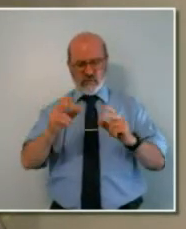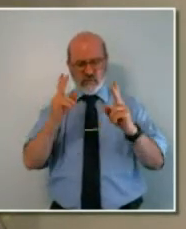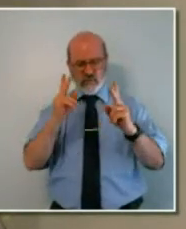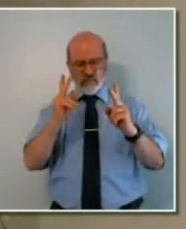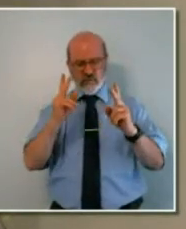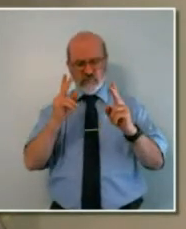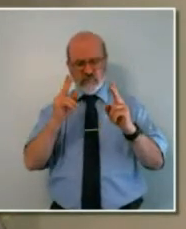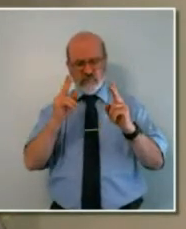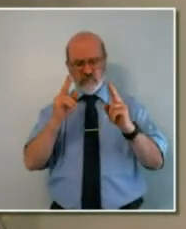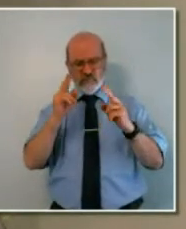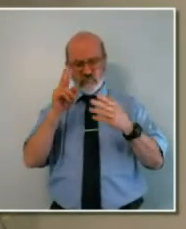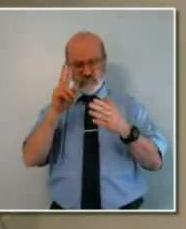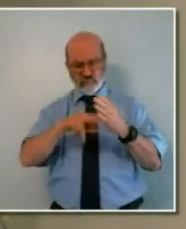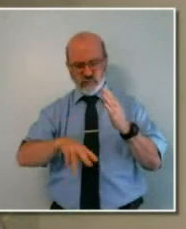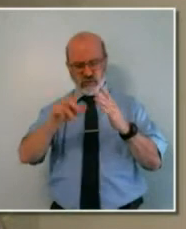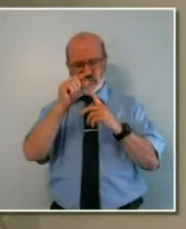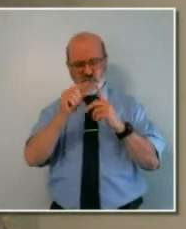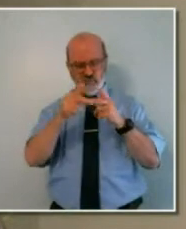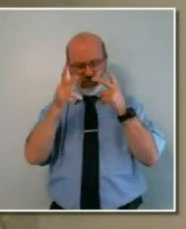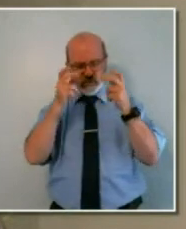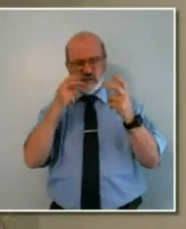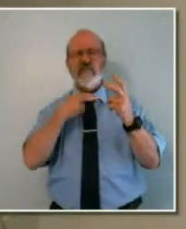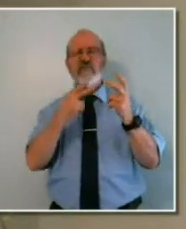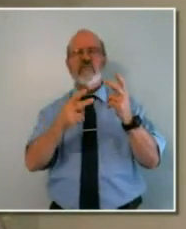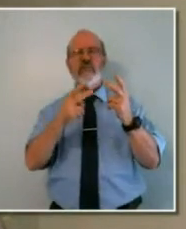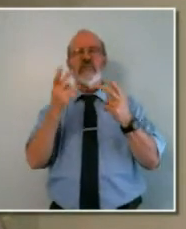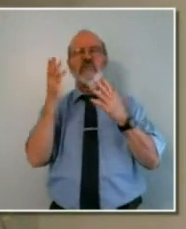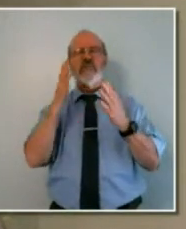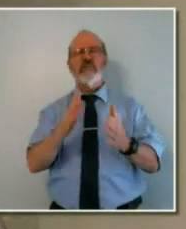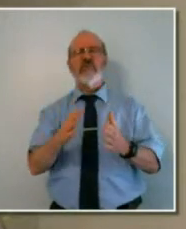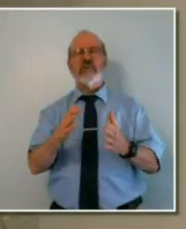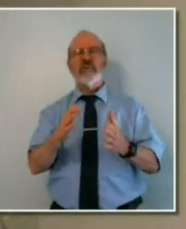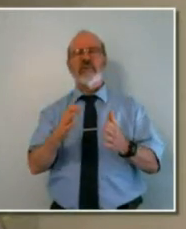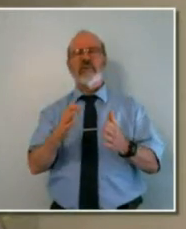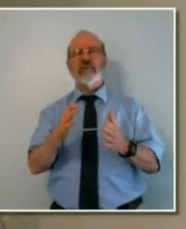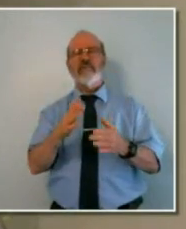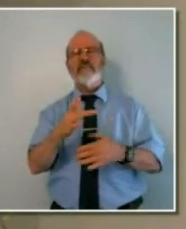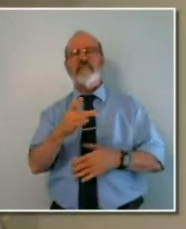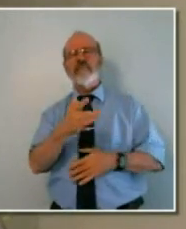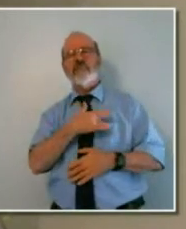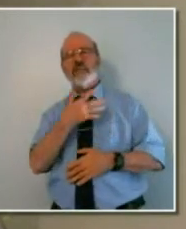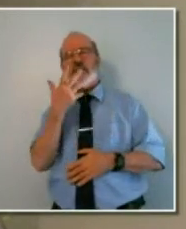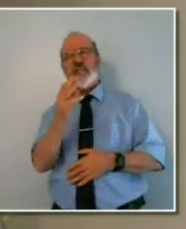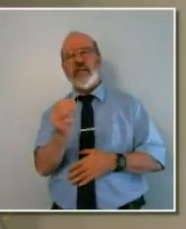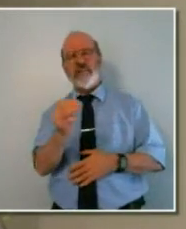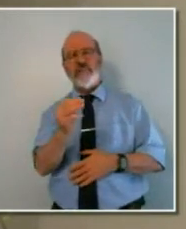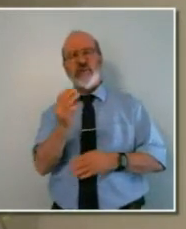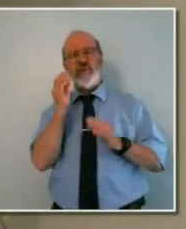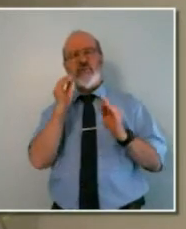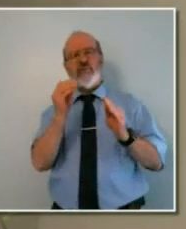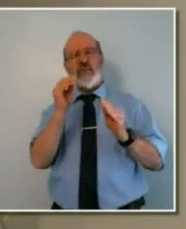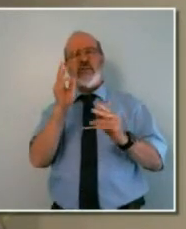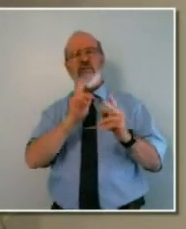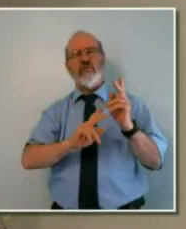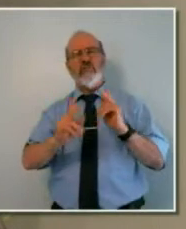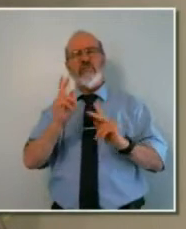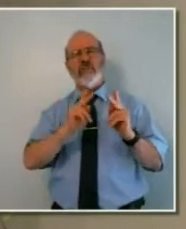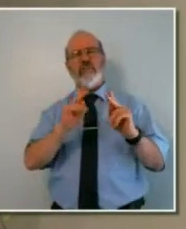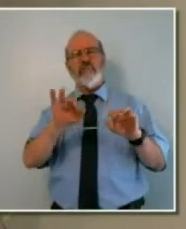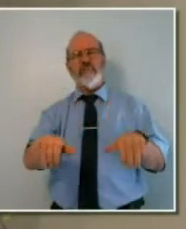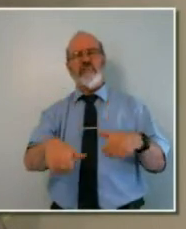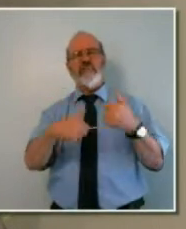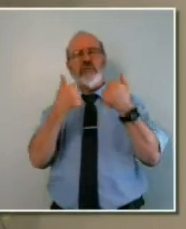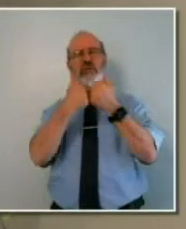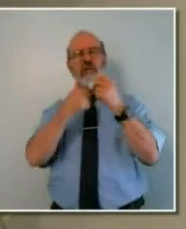your word and to hear the voice of your servants as you stirred them to teach your people, to challenge your people,